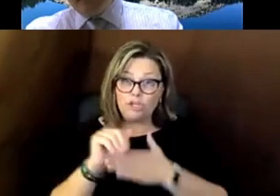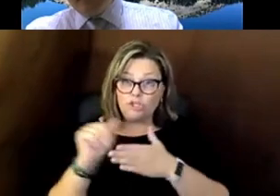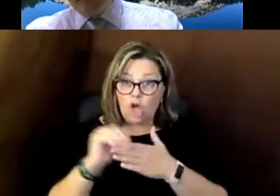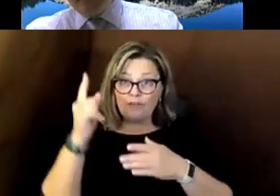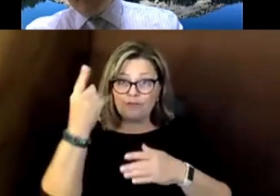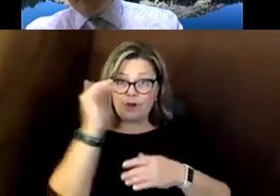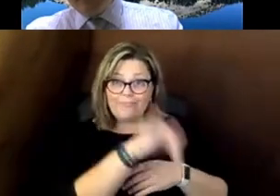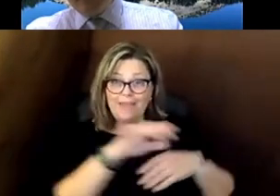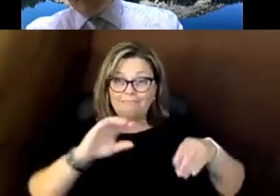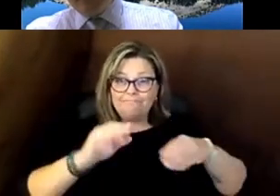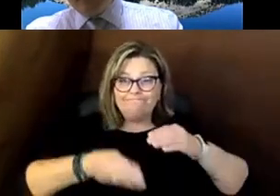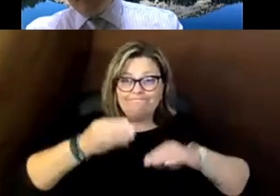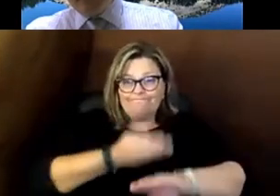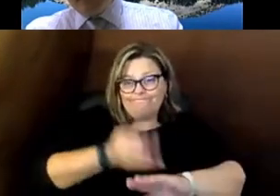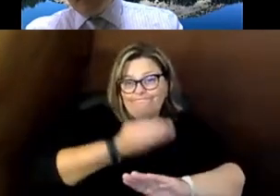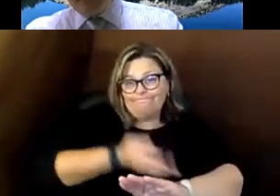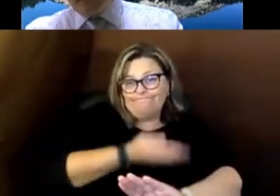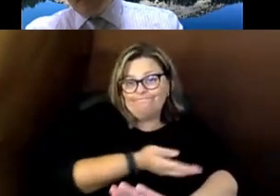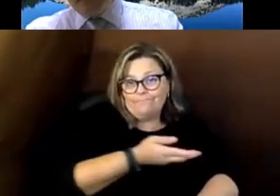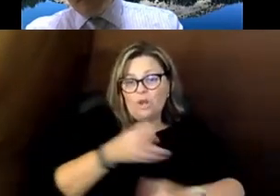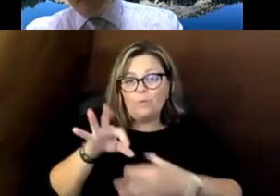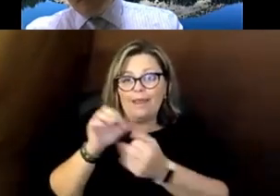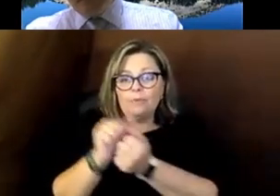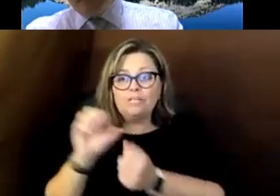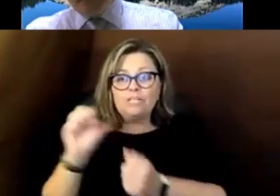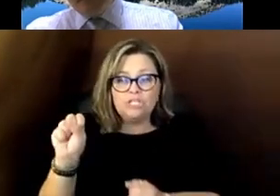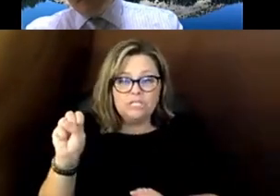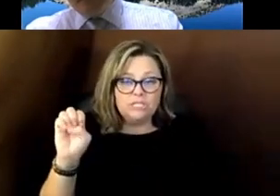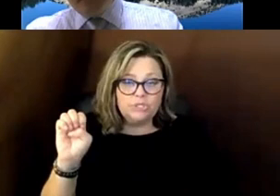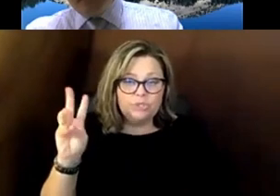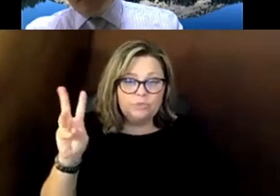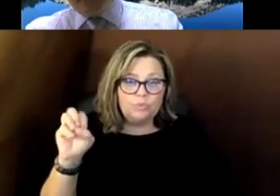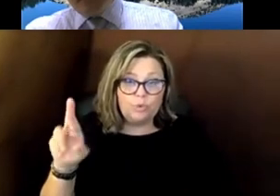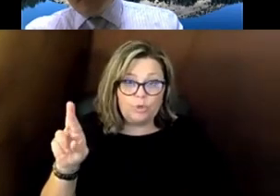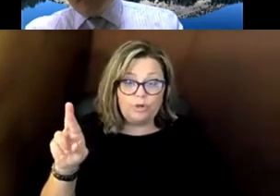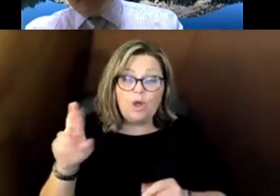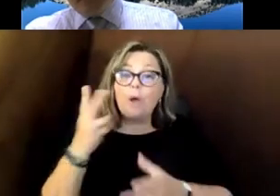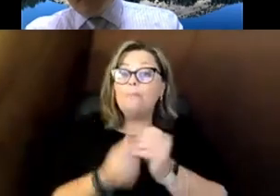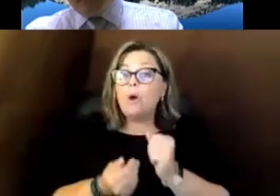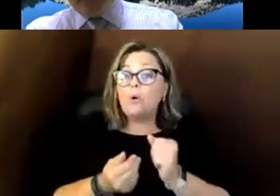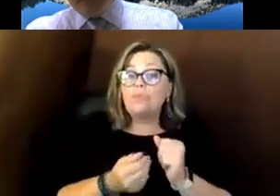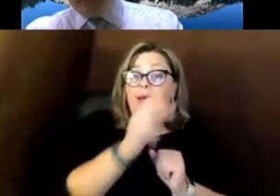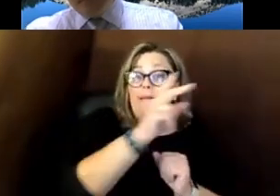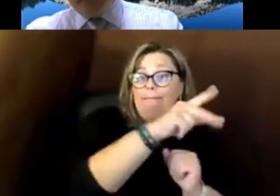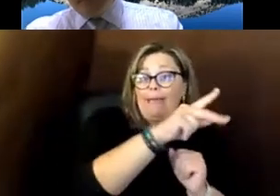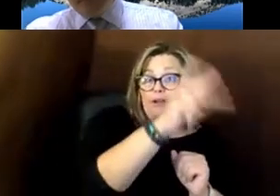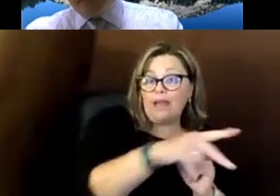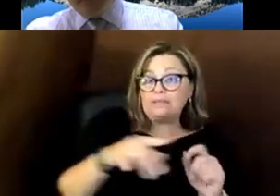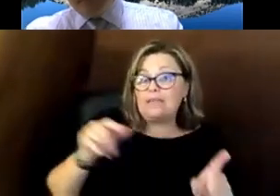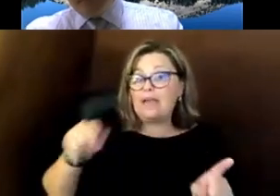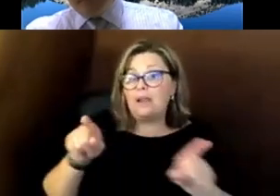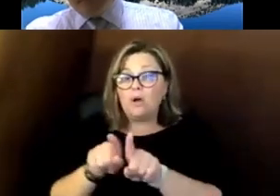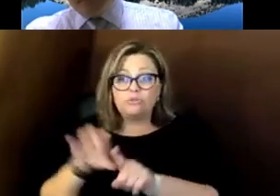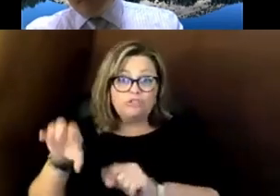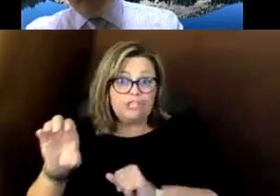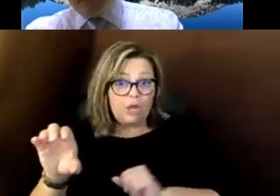sewer line and Chico sewer treatment plant. Mm-hmm. Personally, I believe, and that's a 5 to 10 year